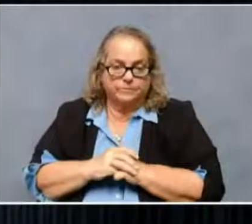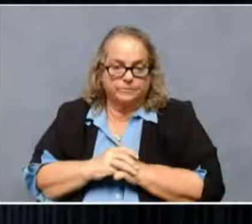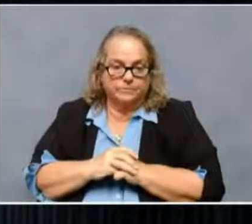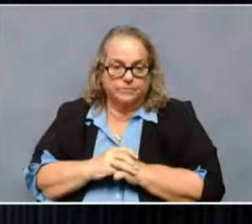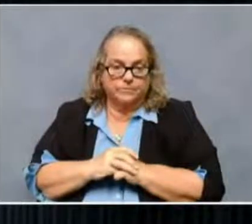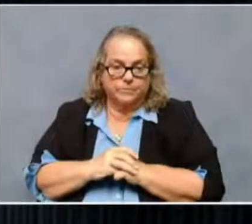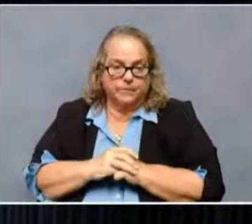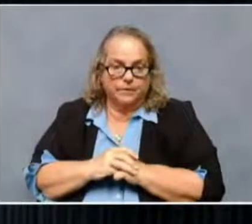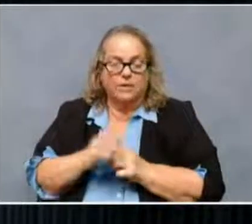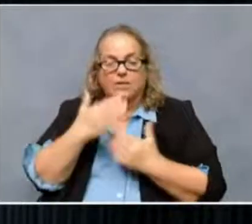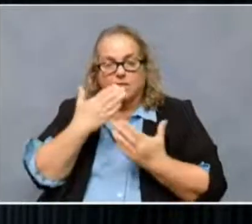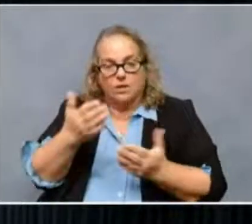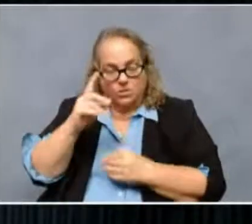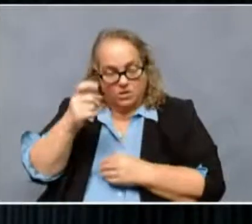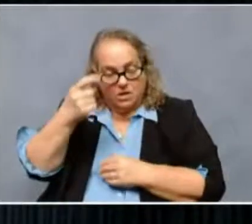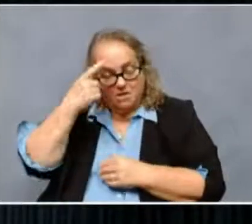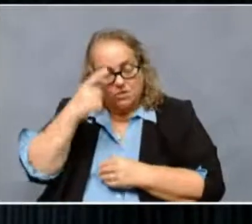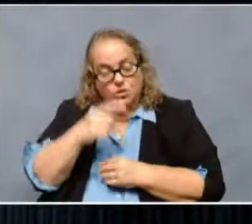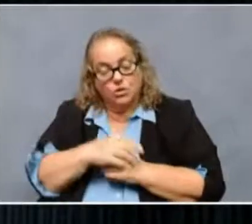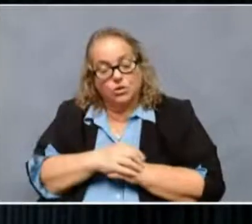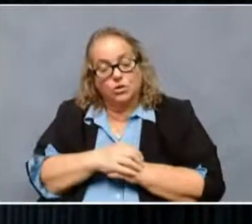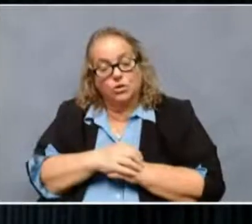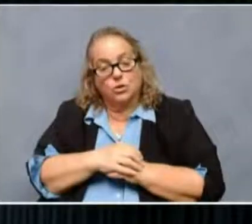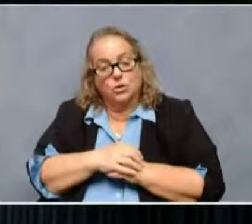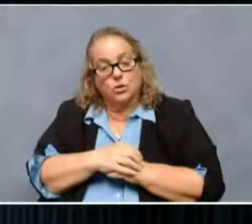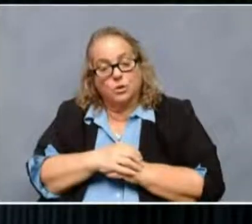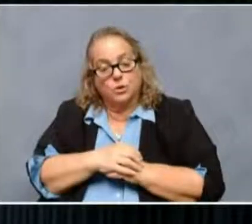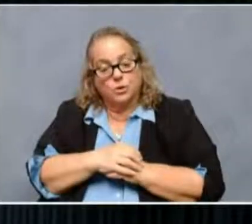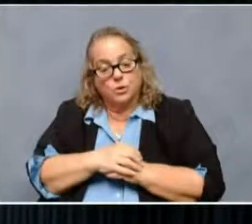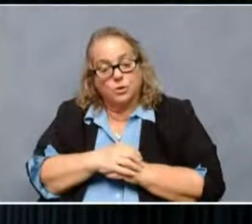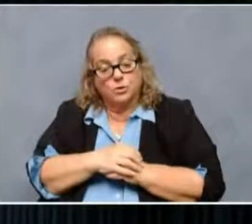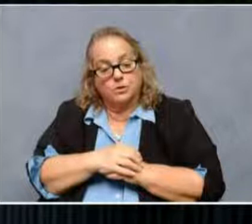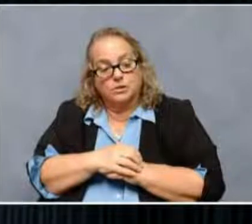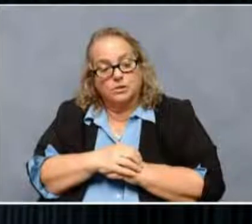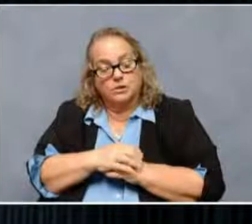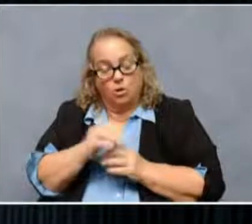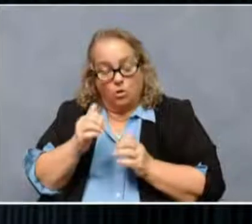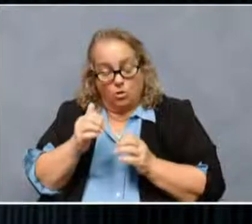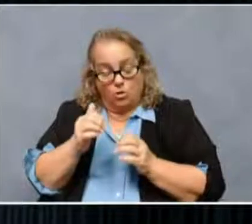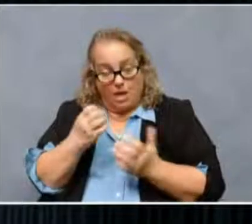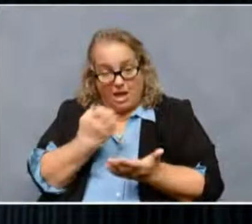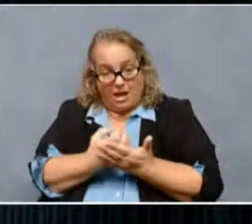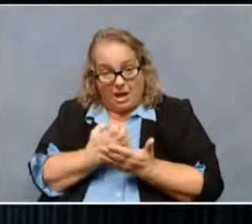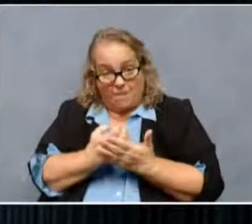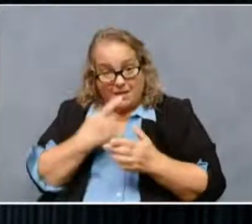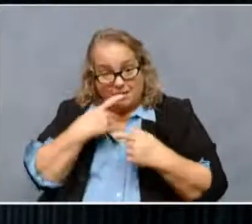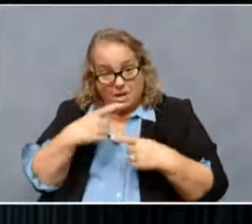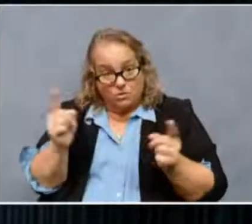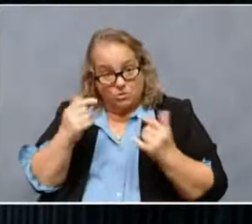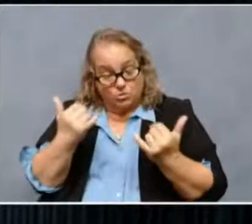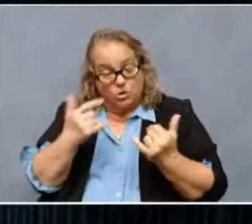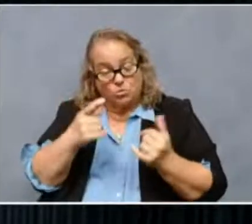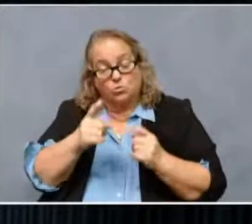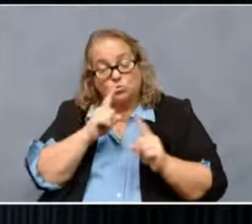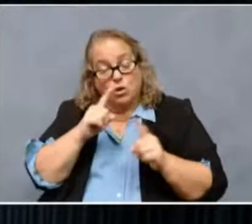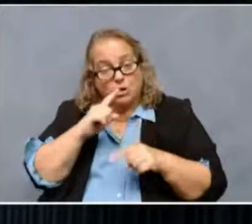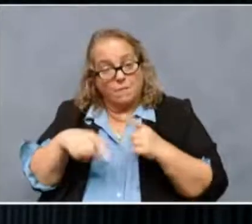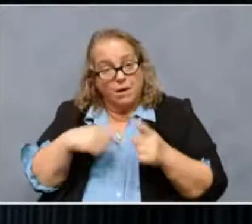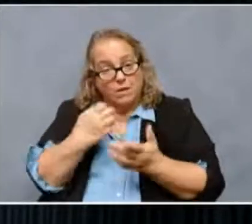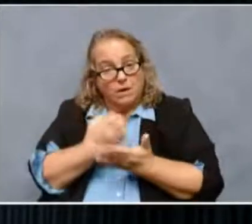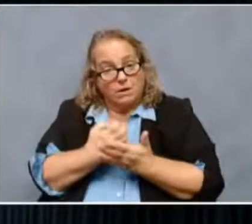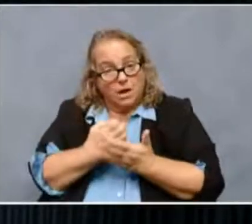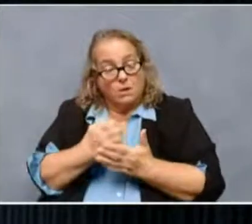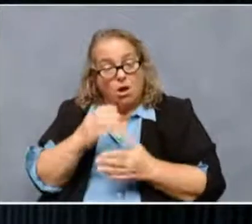Thank you, Governor. As far as the economic announcements today, you've talked about the economy being on fire